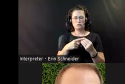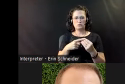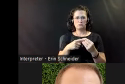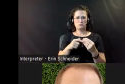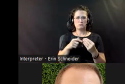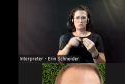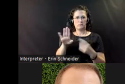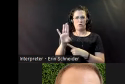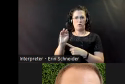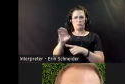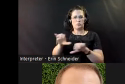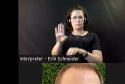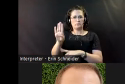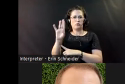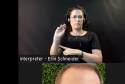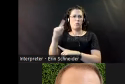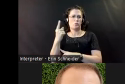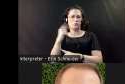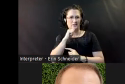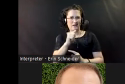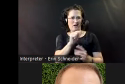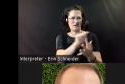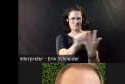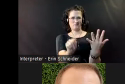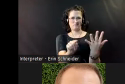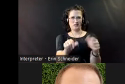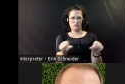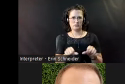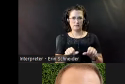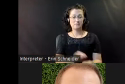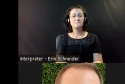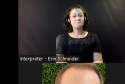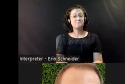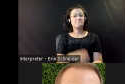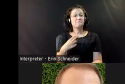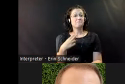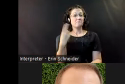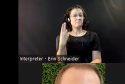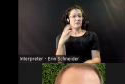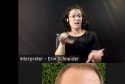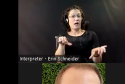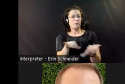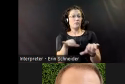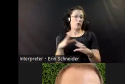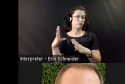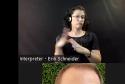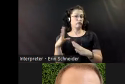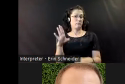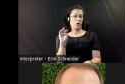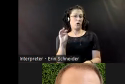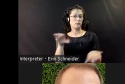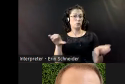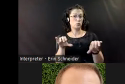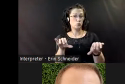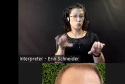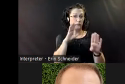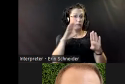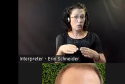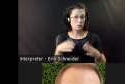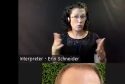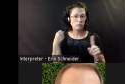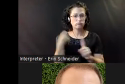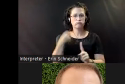it's not a good place for them to be. But the high-performing BRM really focuses on impact. So they don't operate